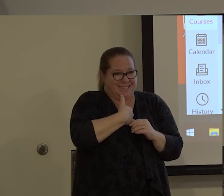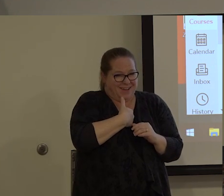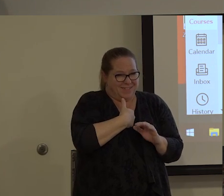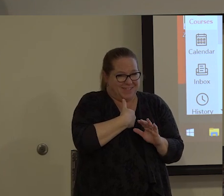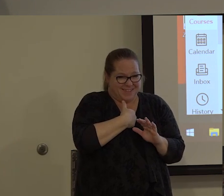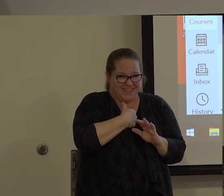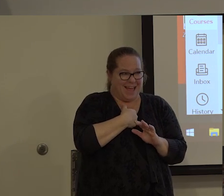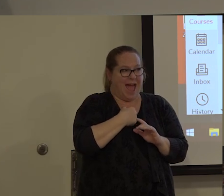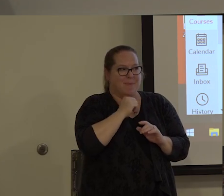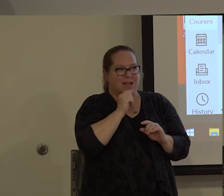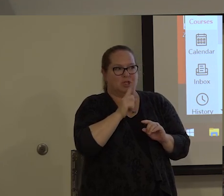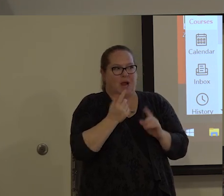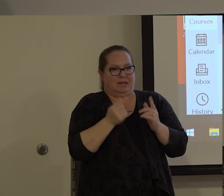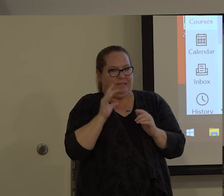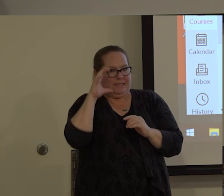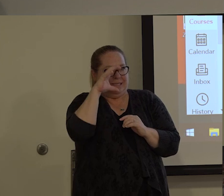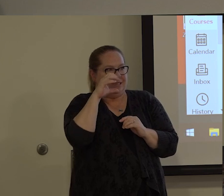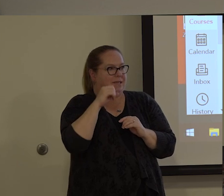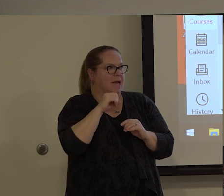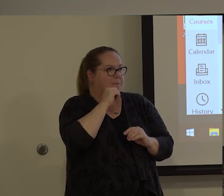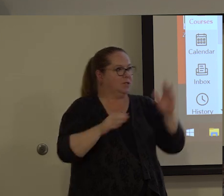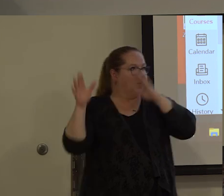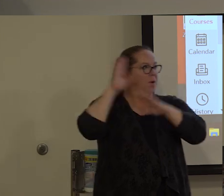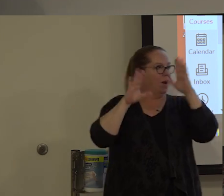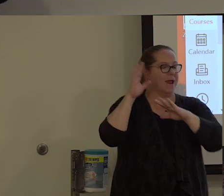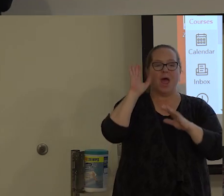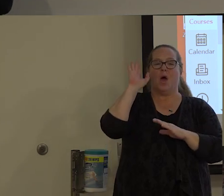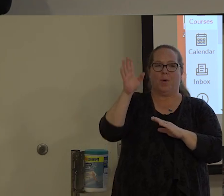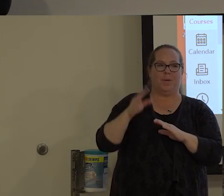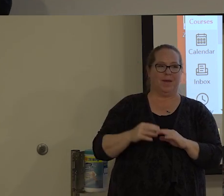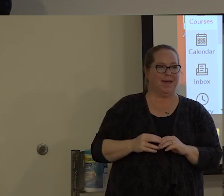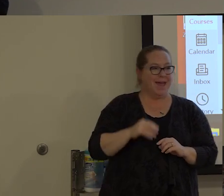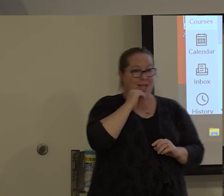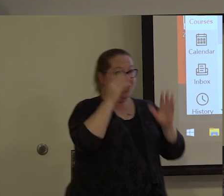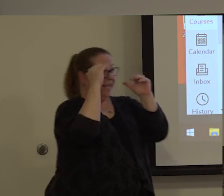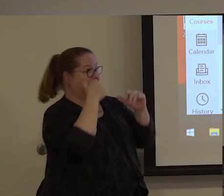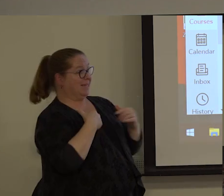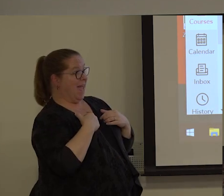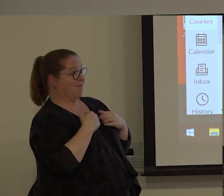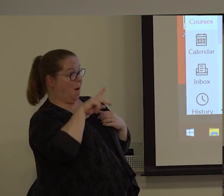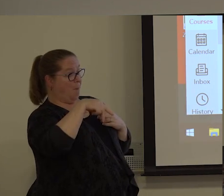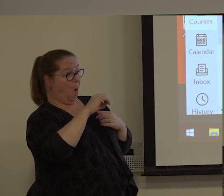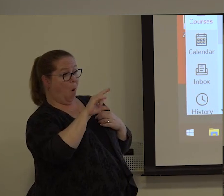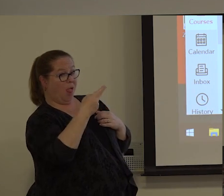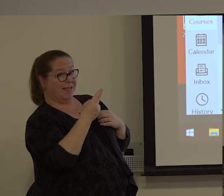help doing them, so I apologize if it's incorrect. But don't worry, we'll go over it. Yes.